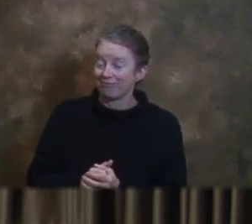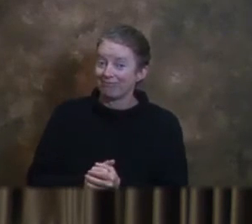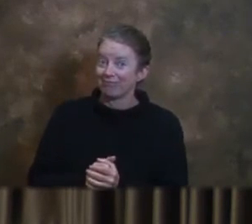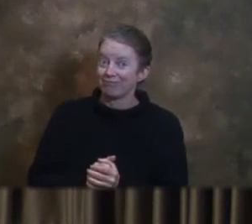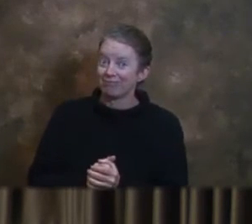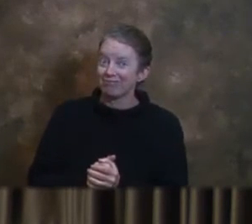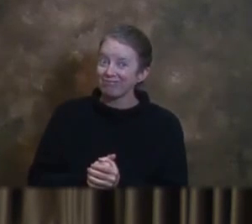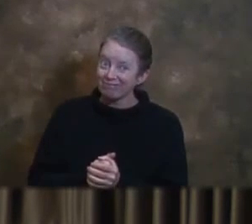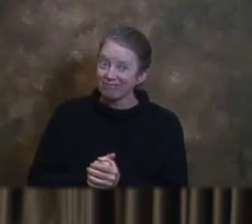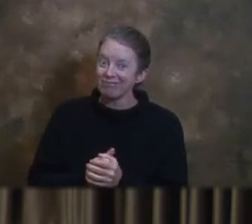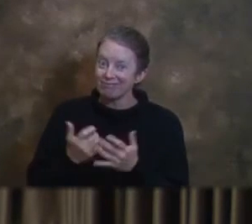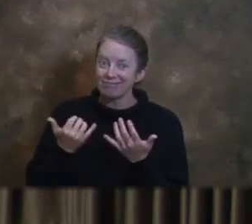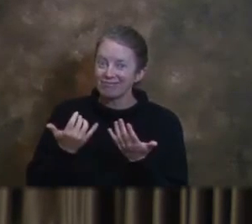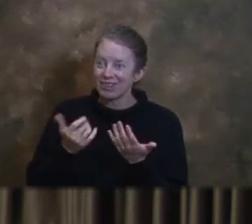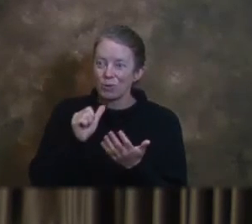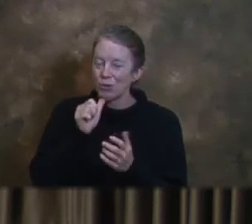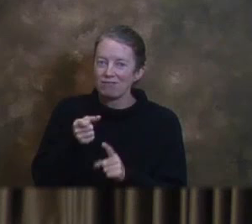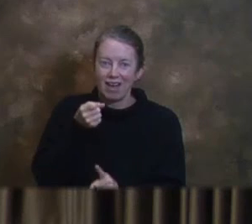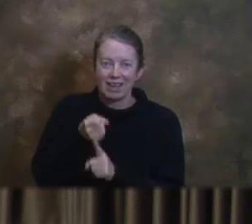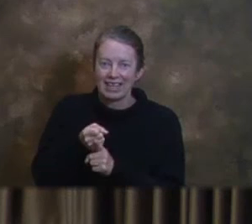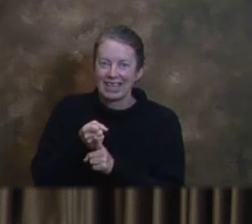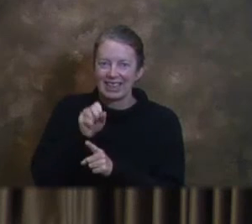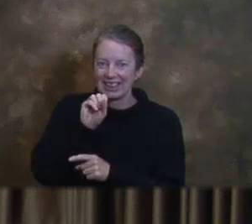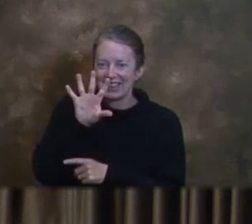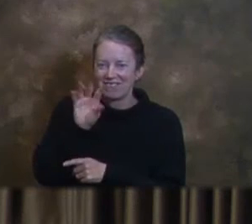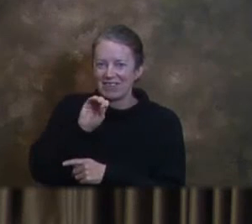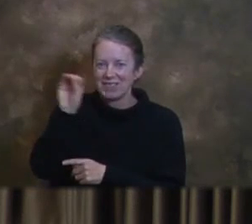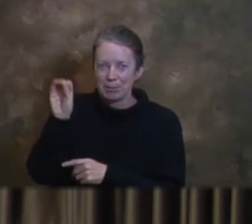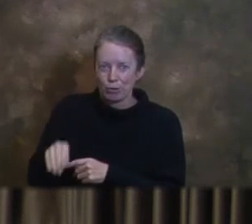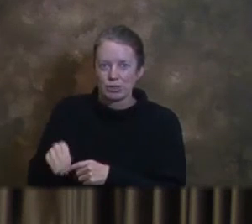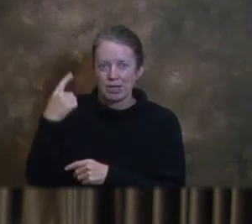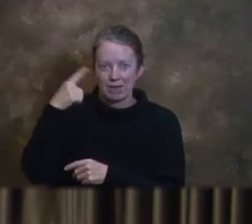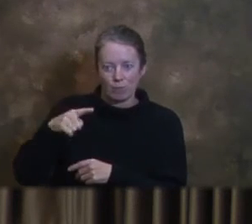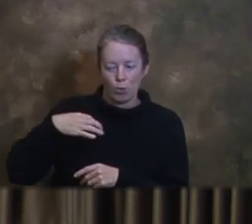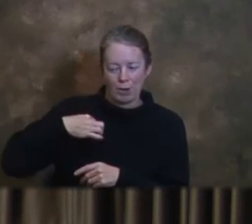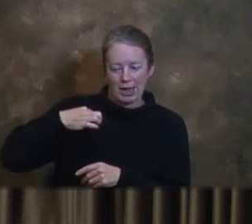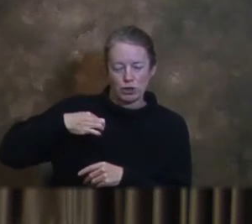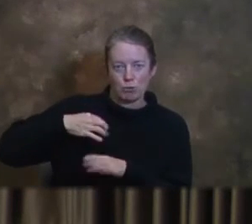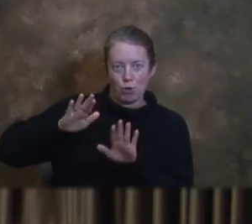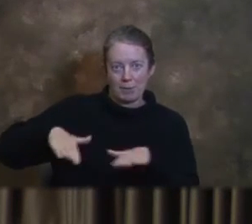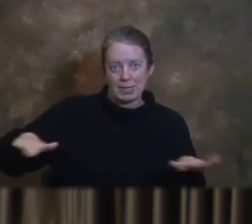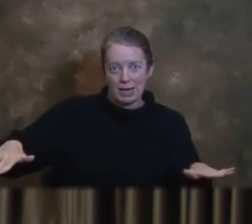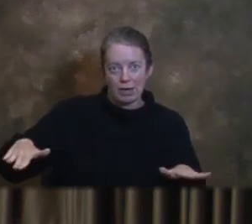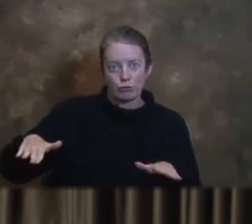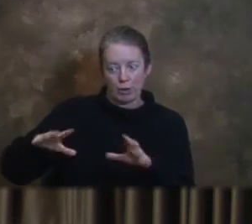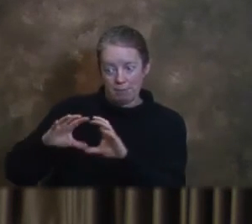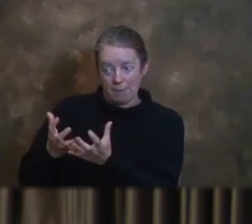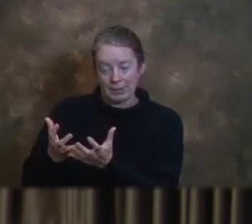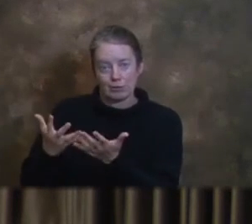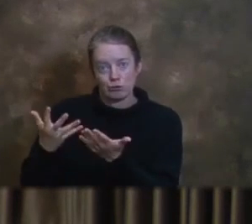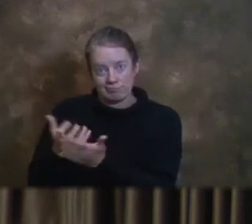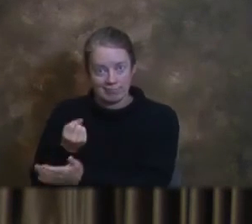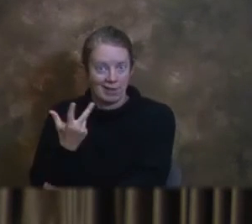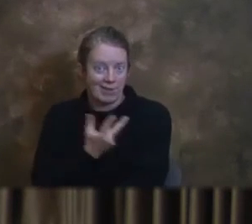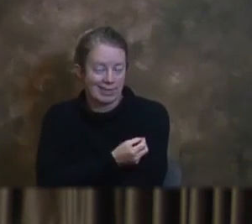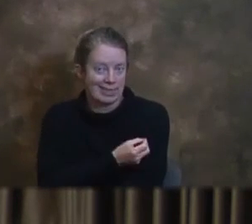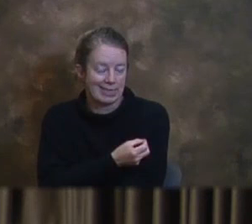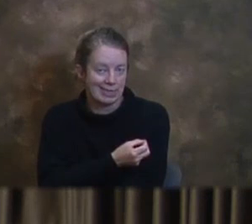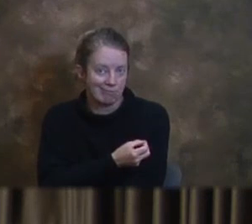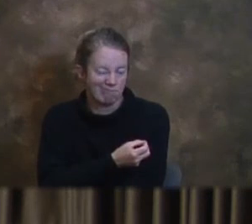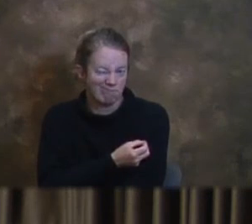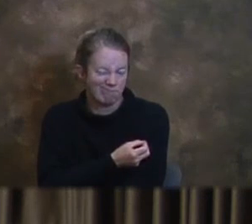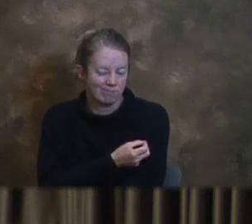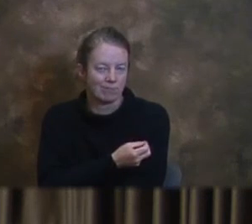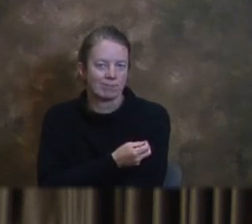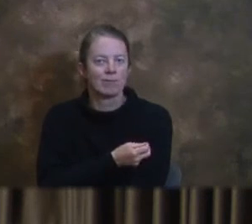very minority. We haven't even hit 50% for the eligible pediatric population to be vaccinated yet. And so that's a